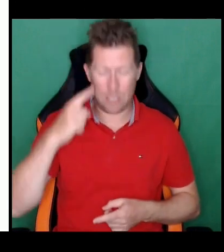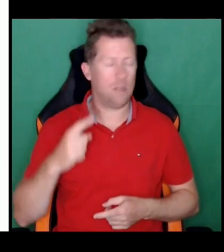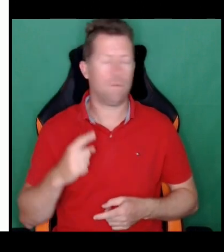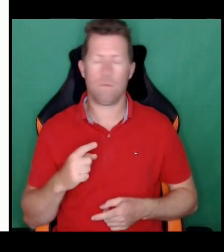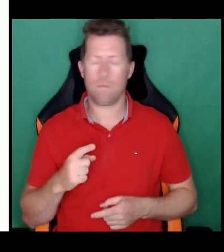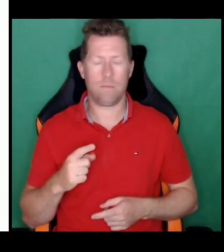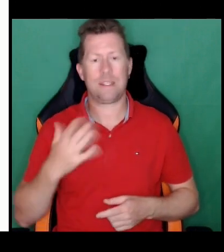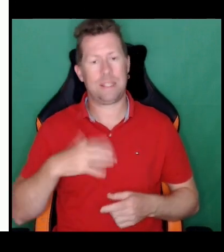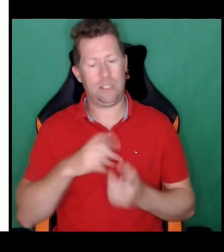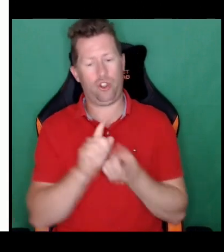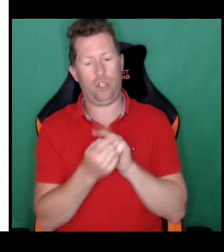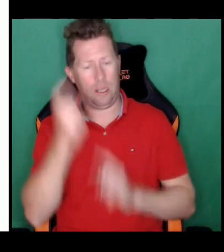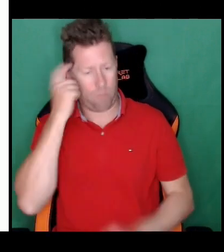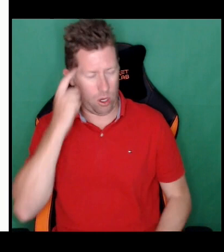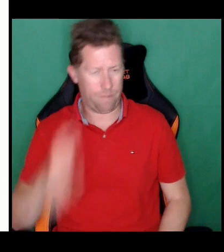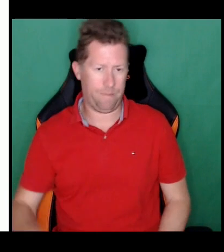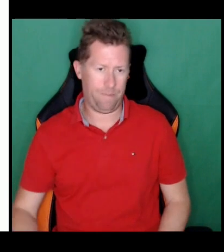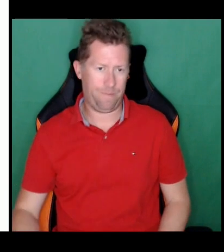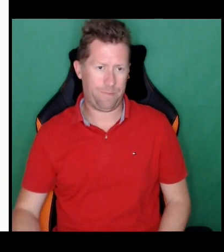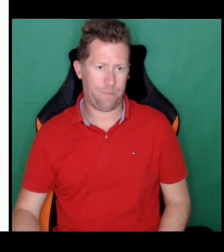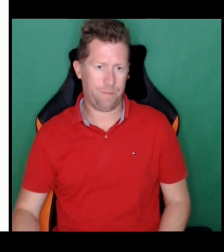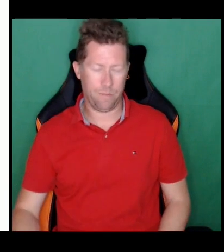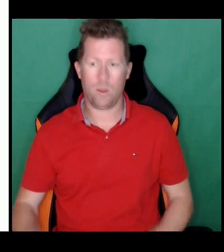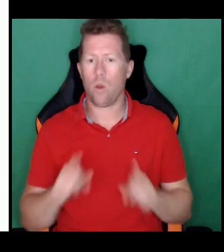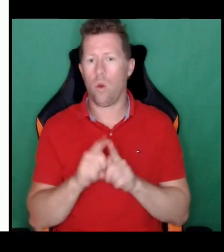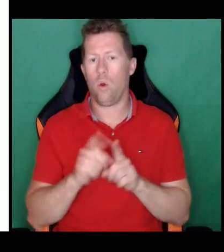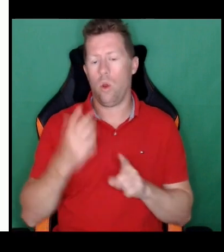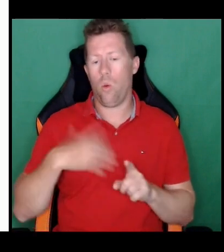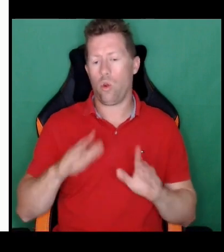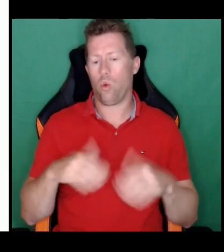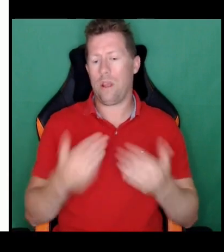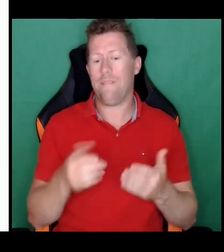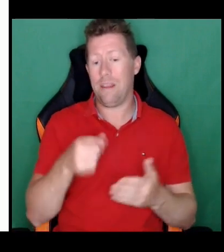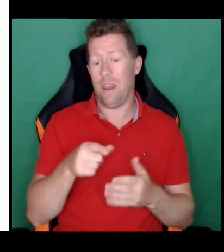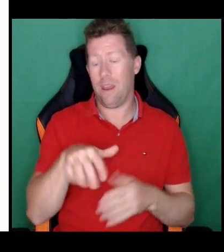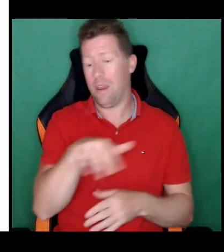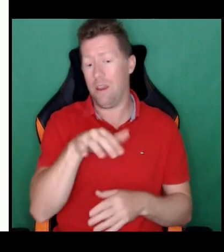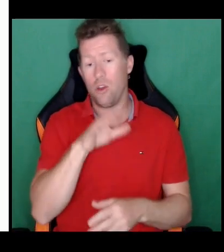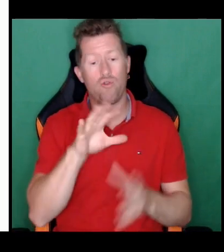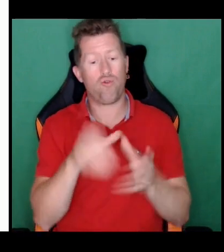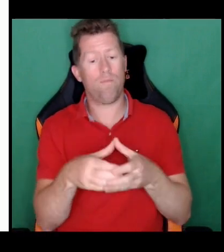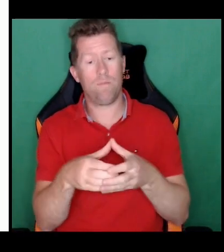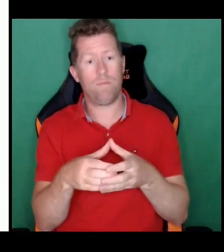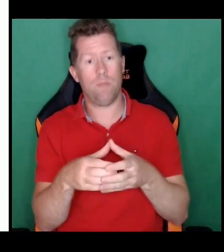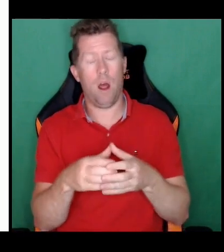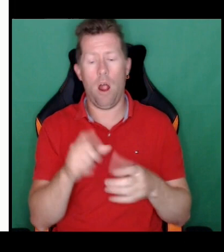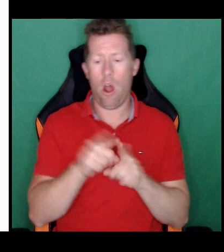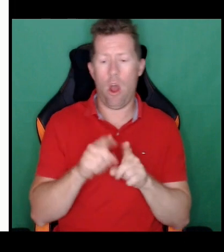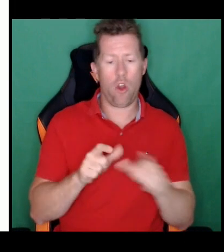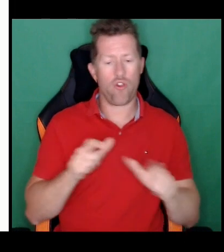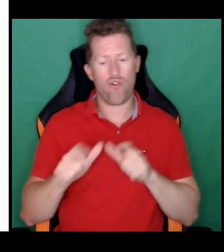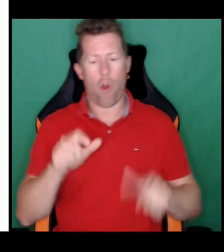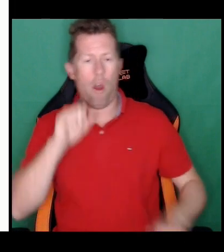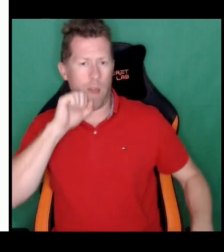health. And we also really want to challenge the belief amongst this group that you can control your vaping, and most importantly, that you can